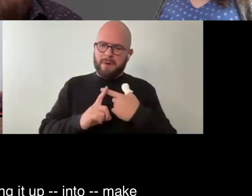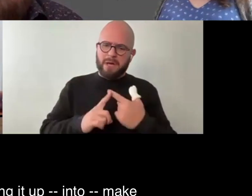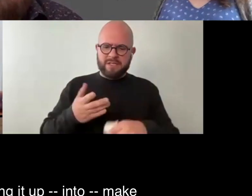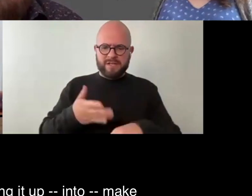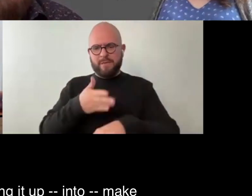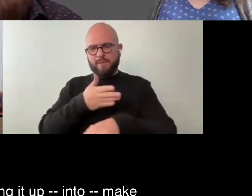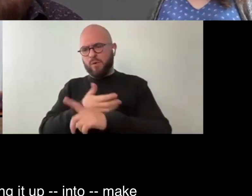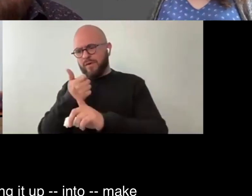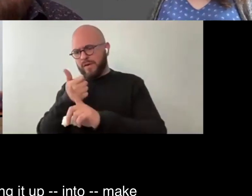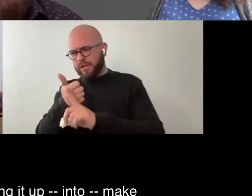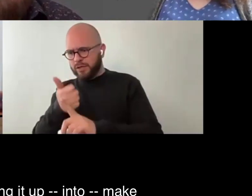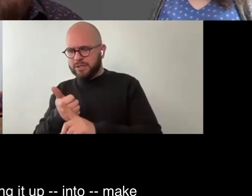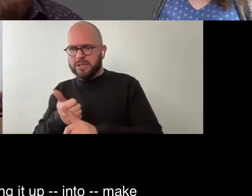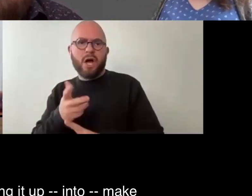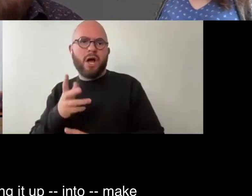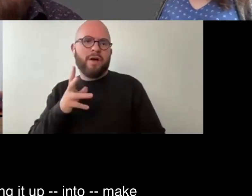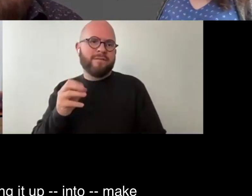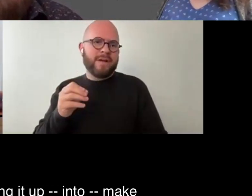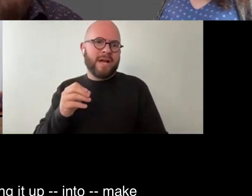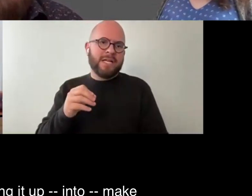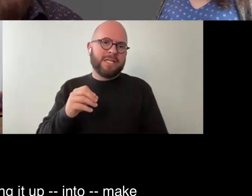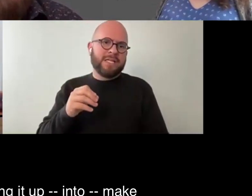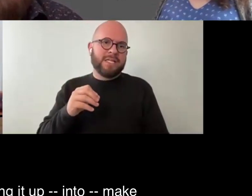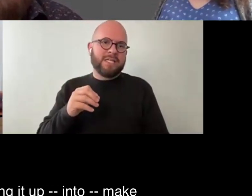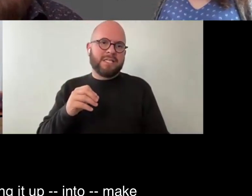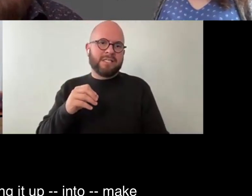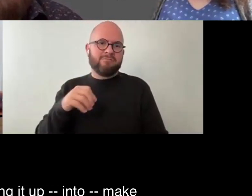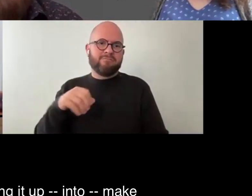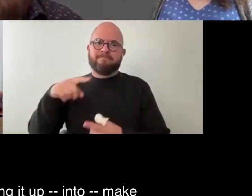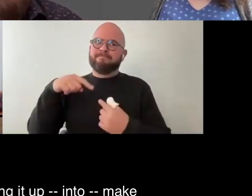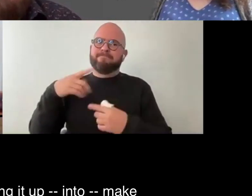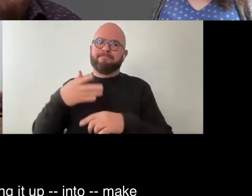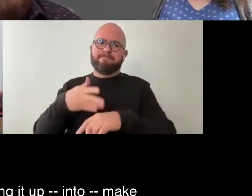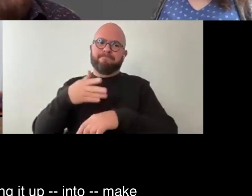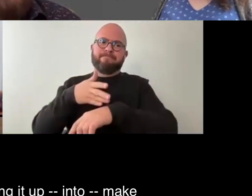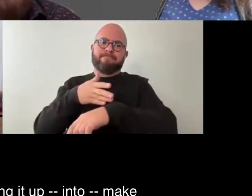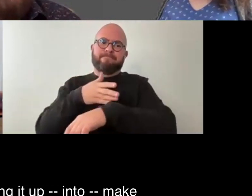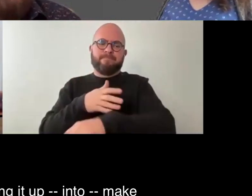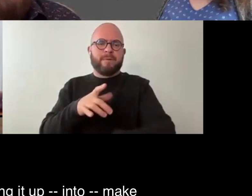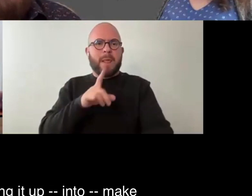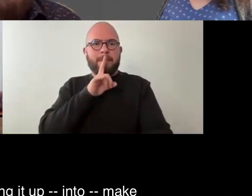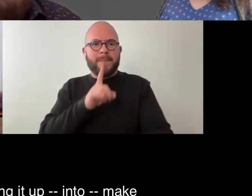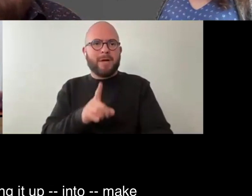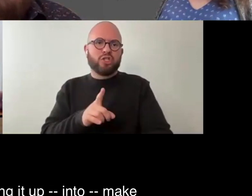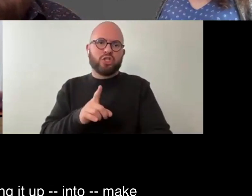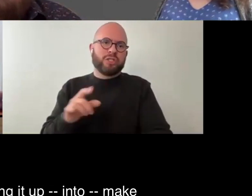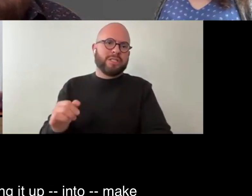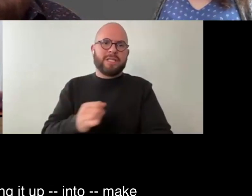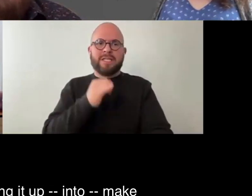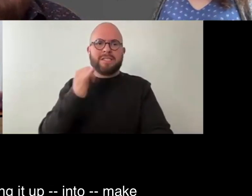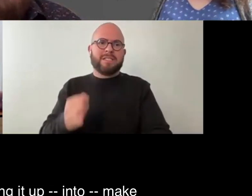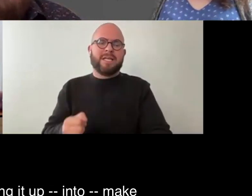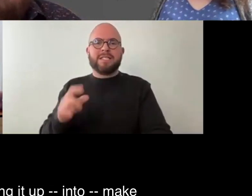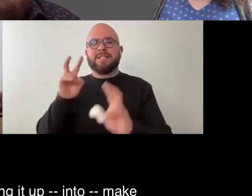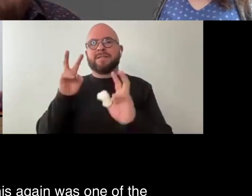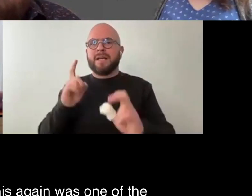and spinning it up, right? Into make sure it ends on an up note, on a positive ending,